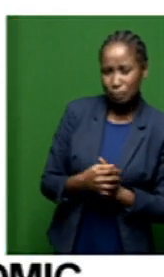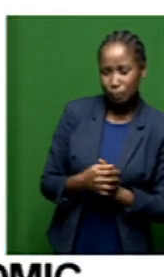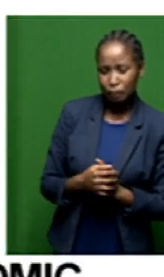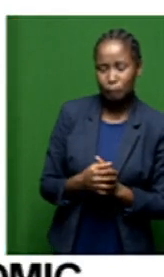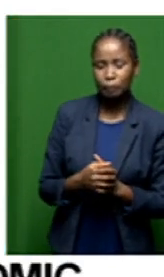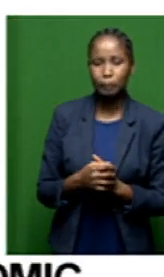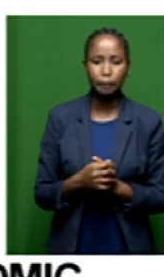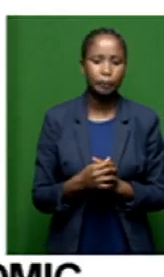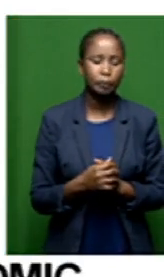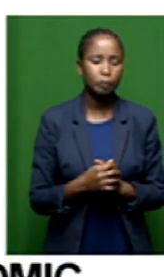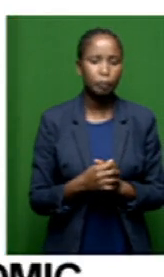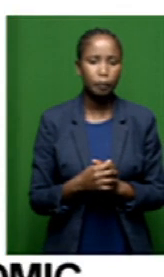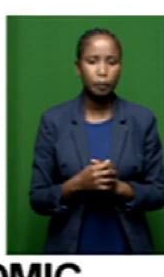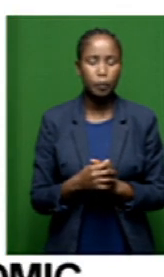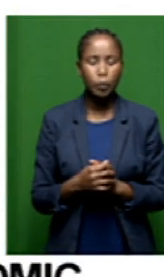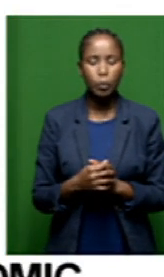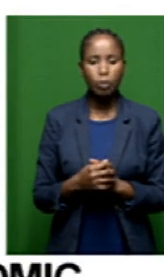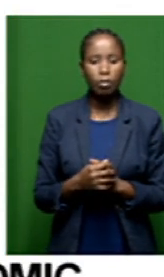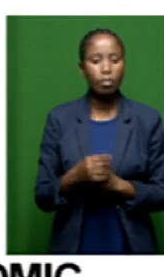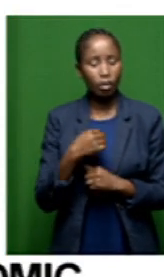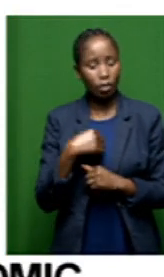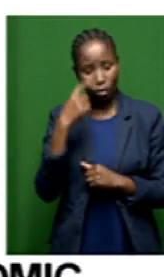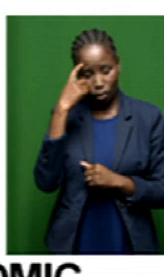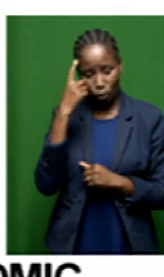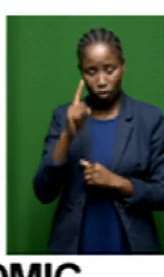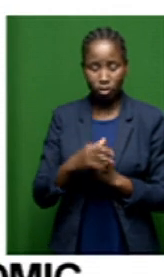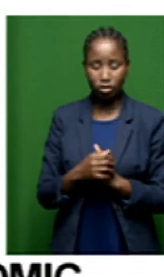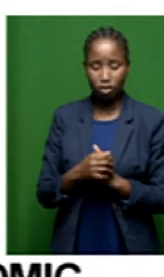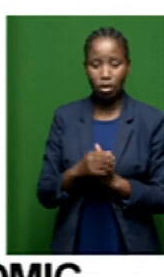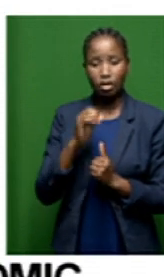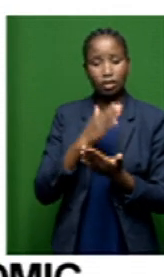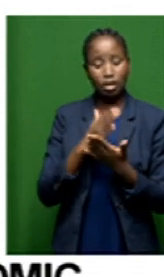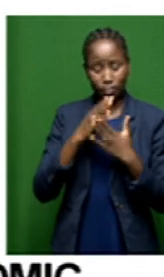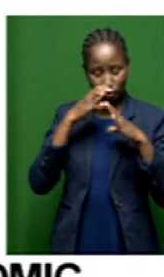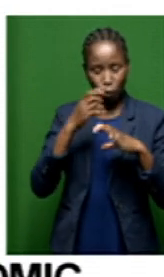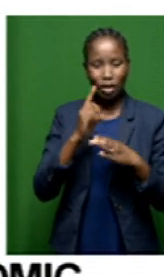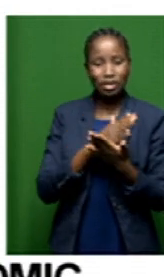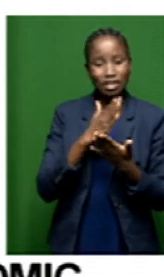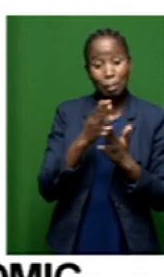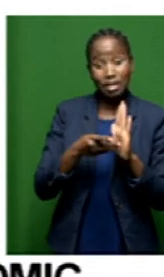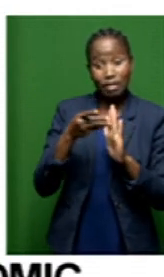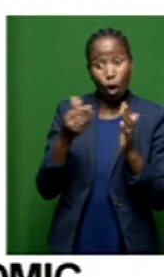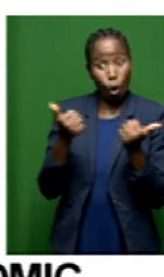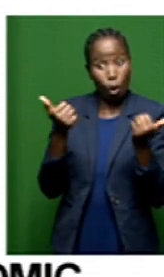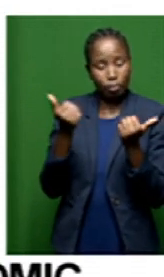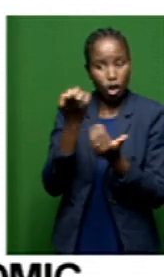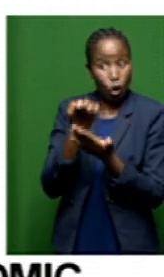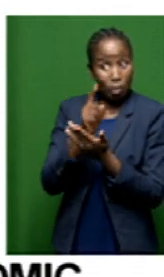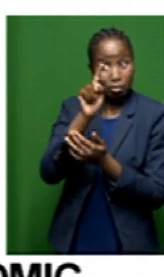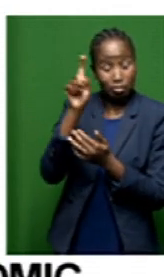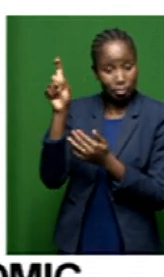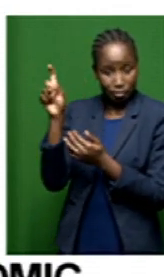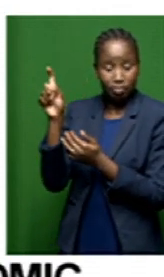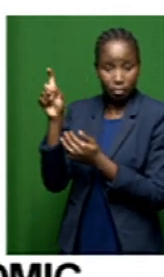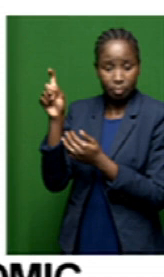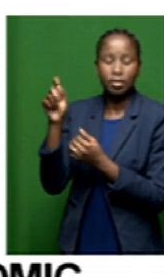I think, as I said, that they looked at, of course, in context of some of the developed economies. And what's happening in those economies, as